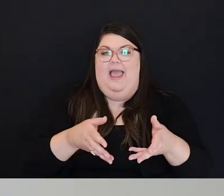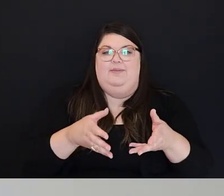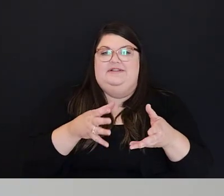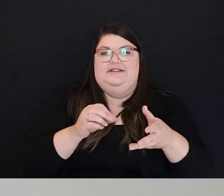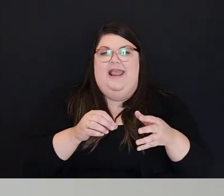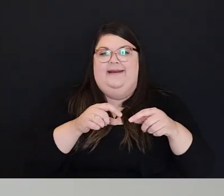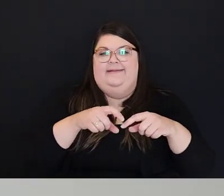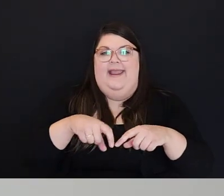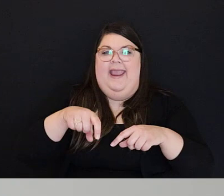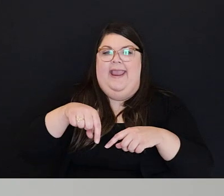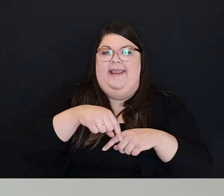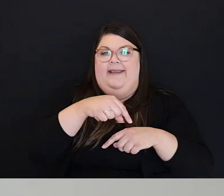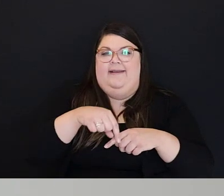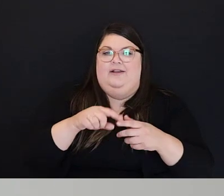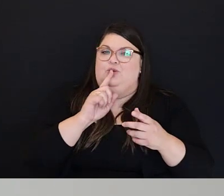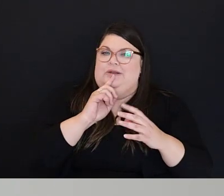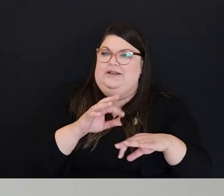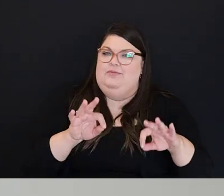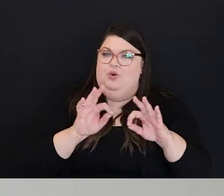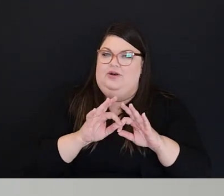important. And